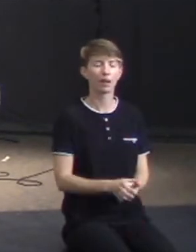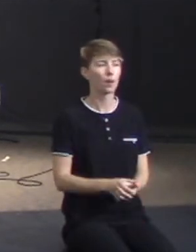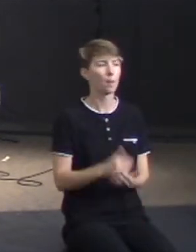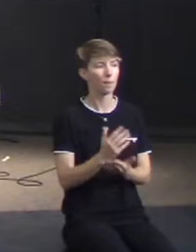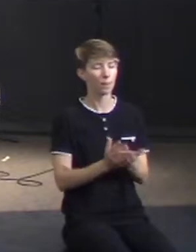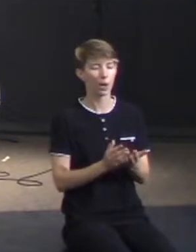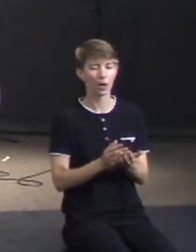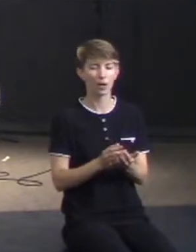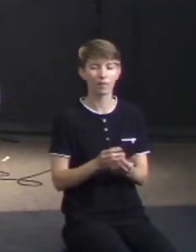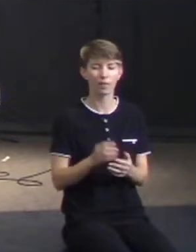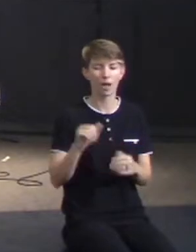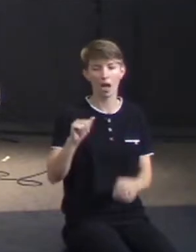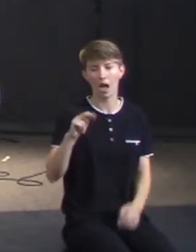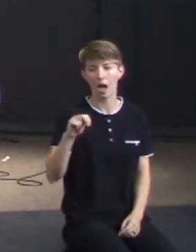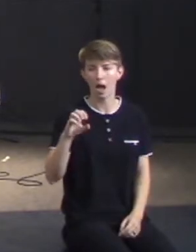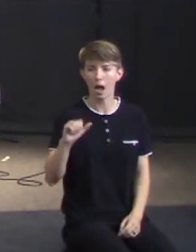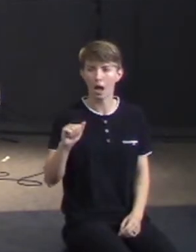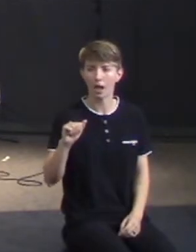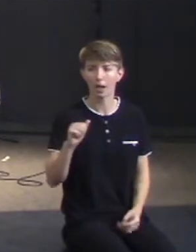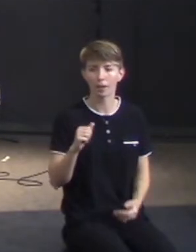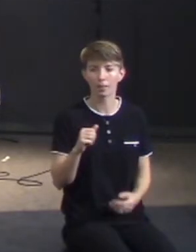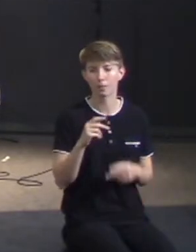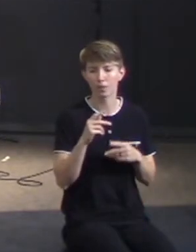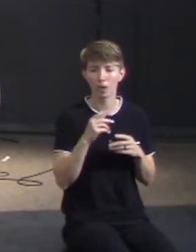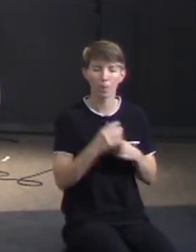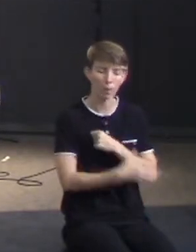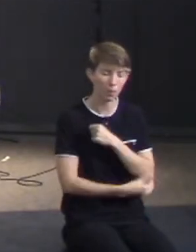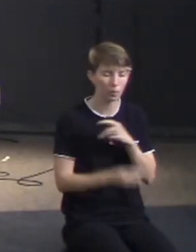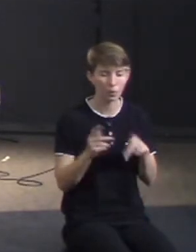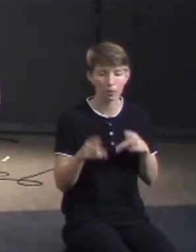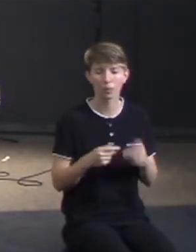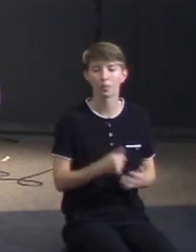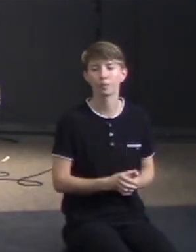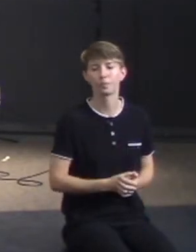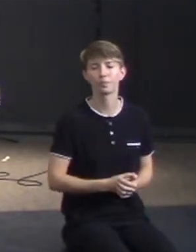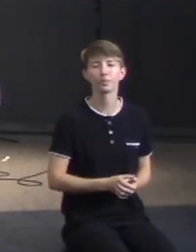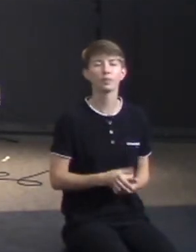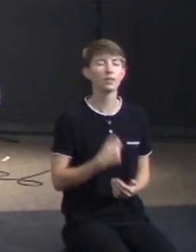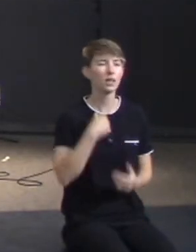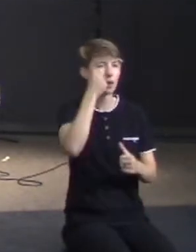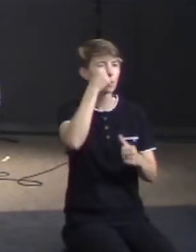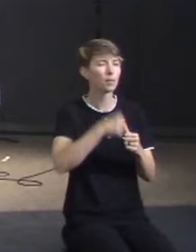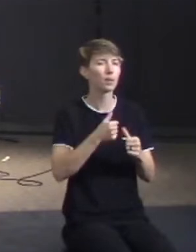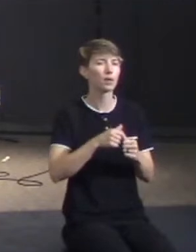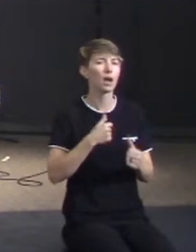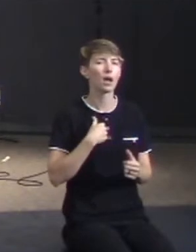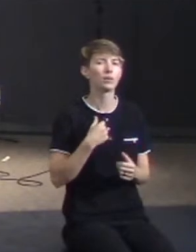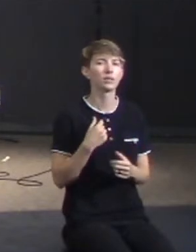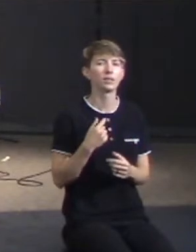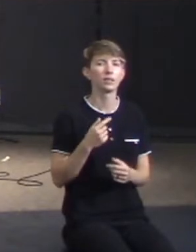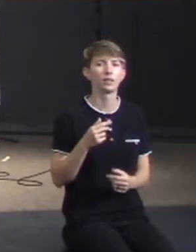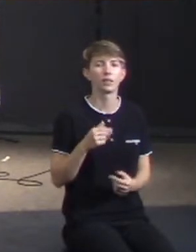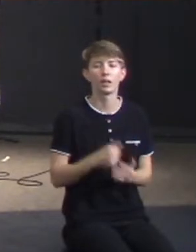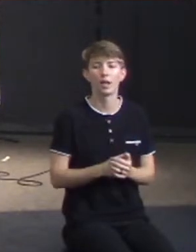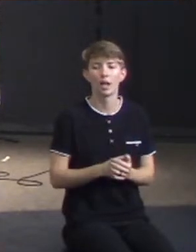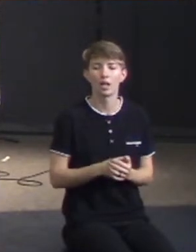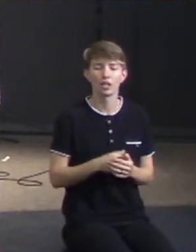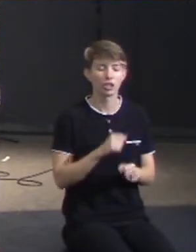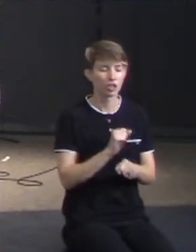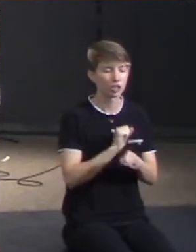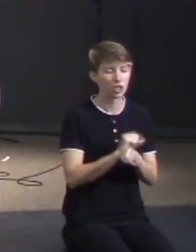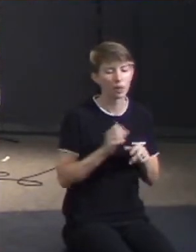Anawim? I know I have. I remember one time I'd been in Albuquerque for a while. A job opportunity came up that was kind of in